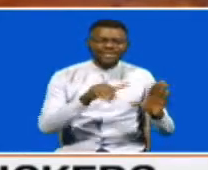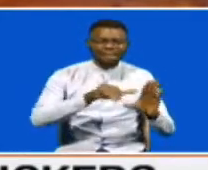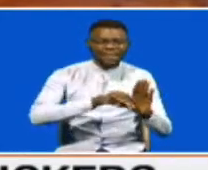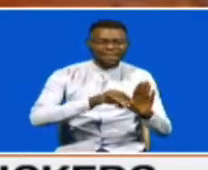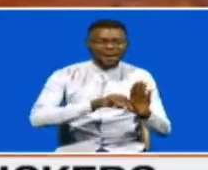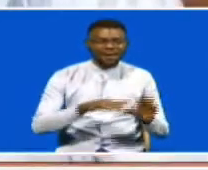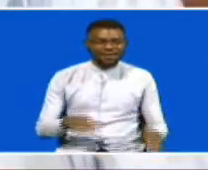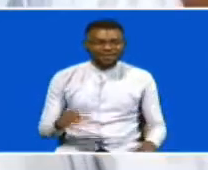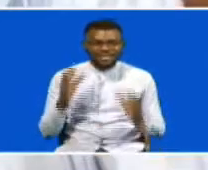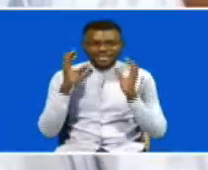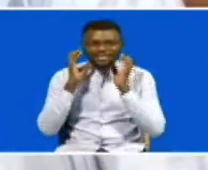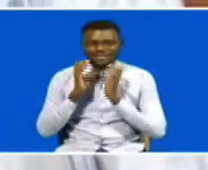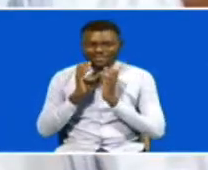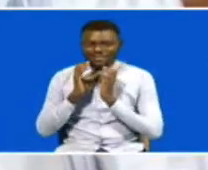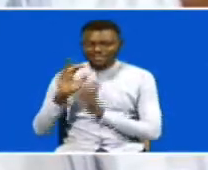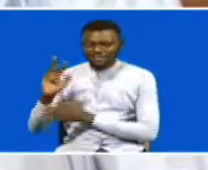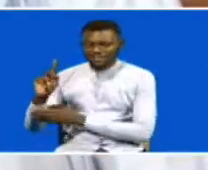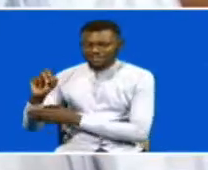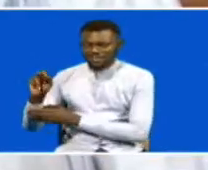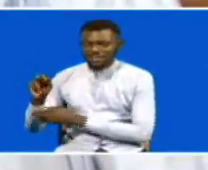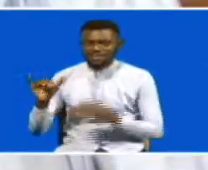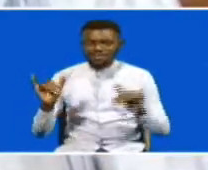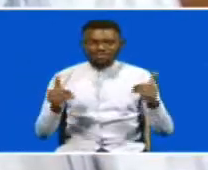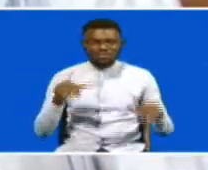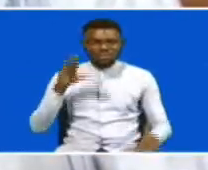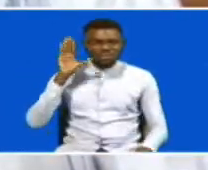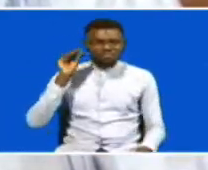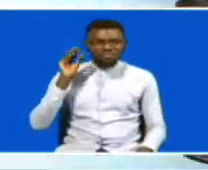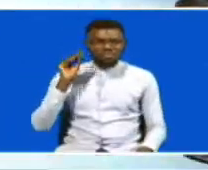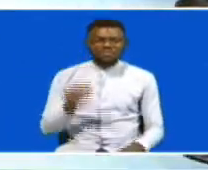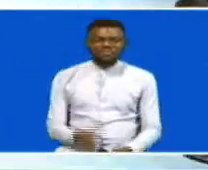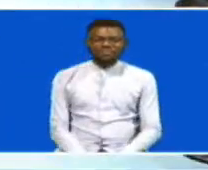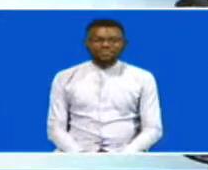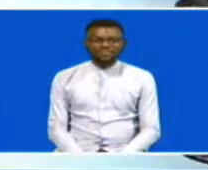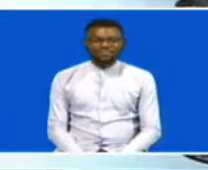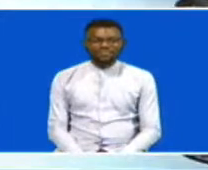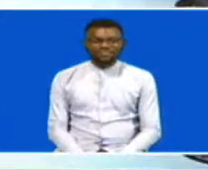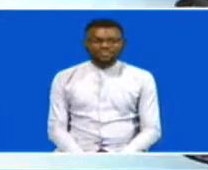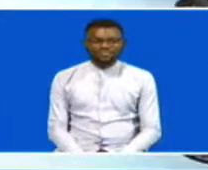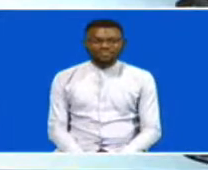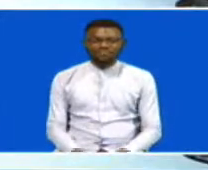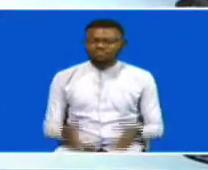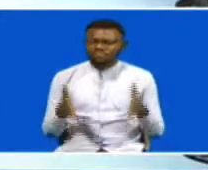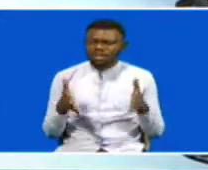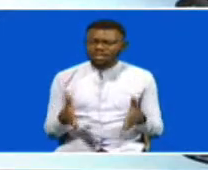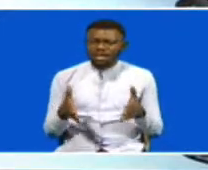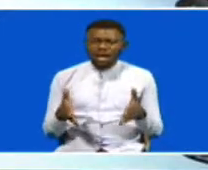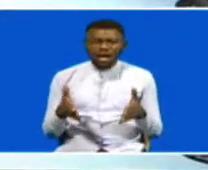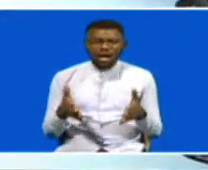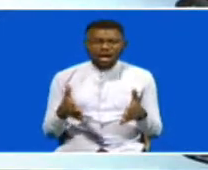Tobias Chanji, KTN News, Mombasa County. Now, buying school uniform and wear